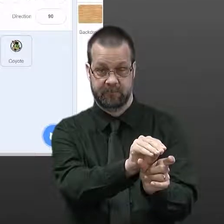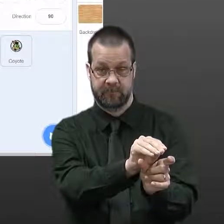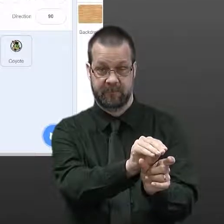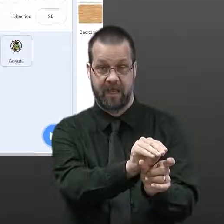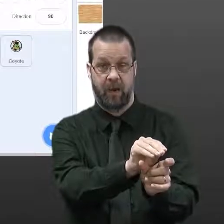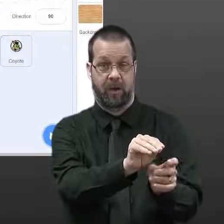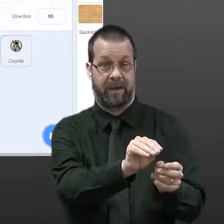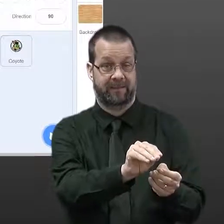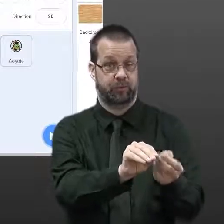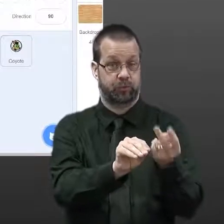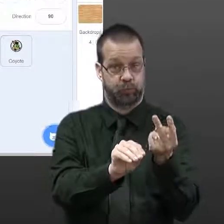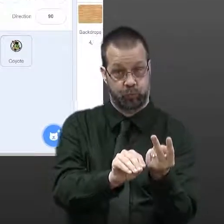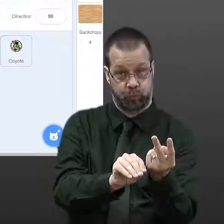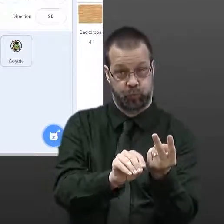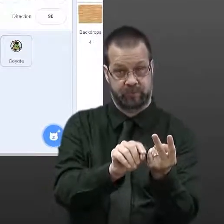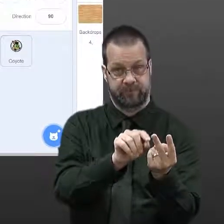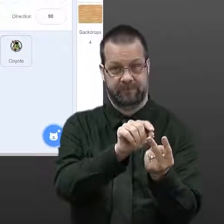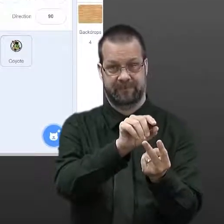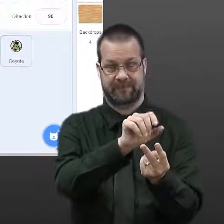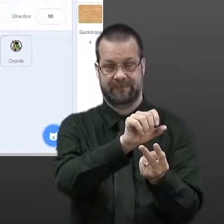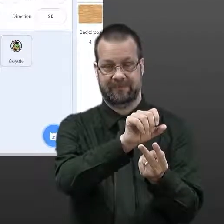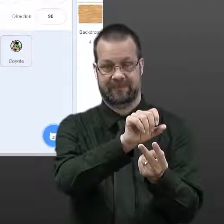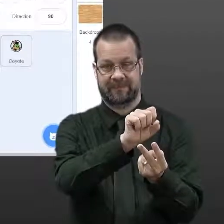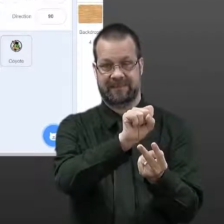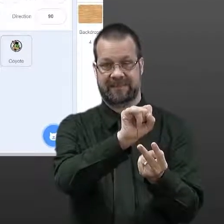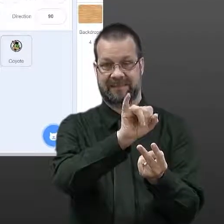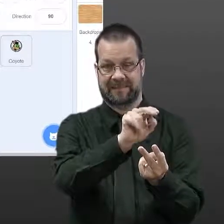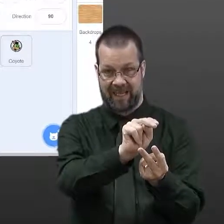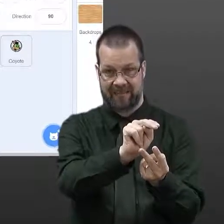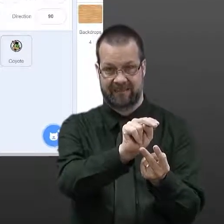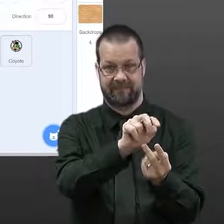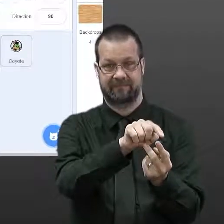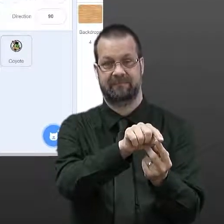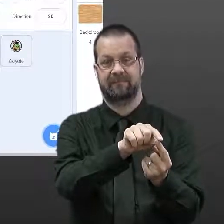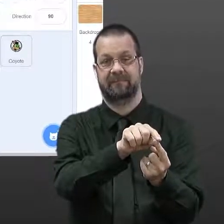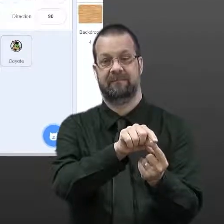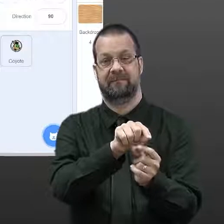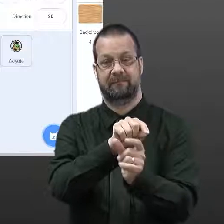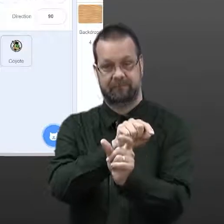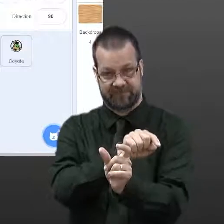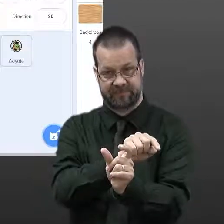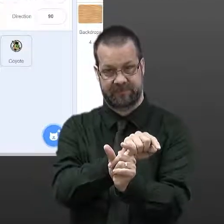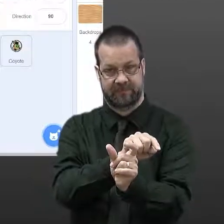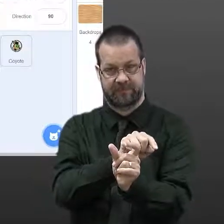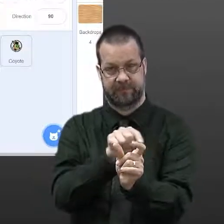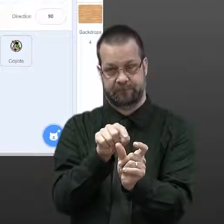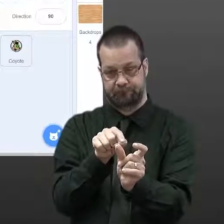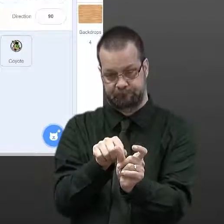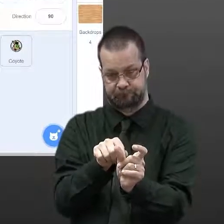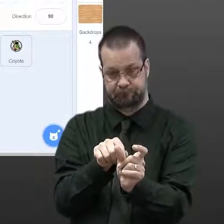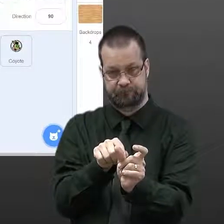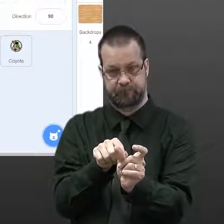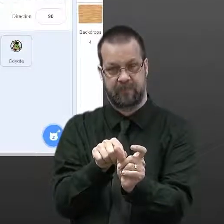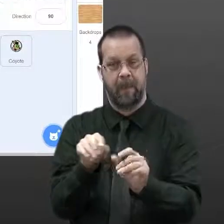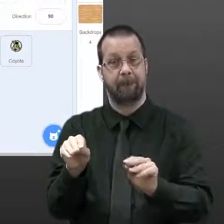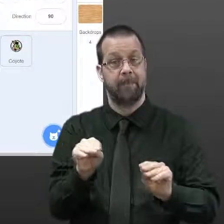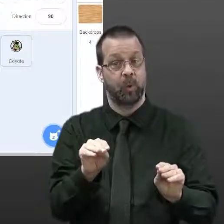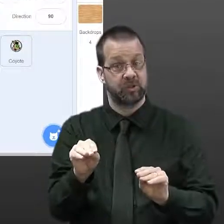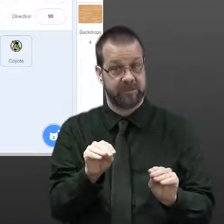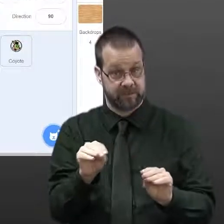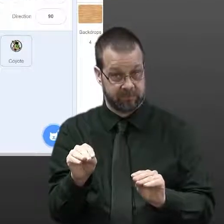block. Then in the value space on the sign of block, we are going to go to